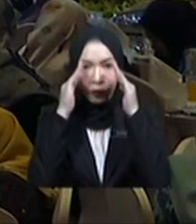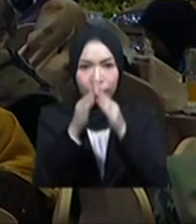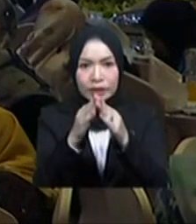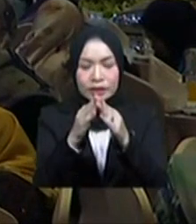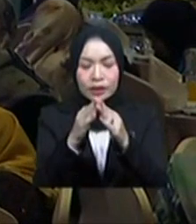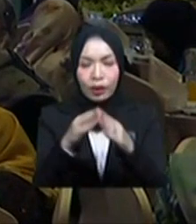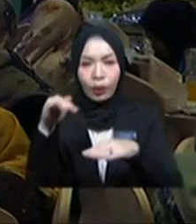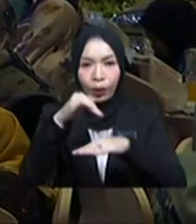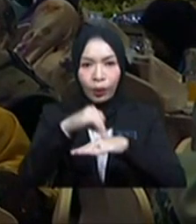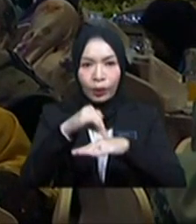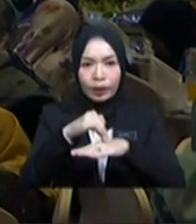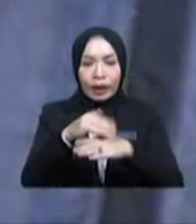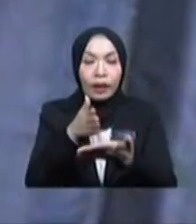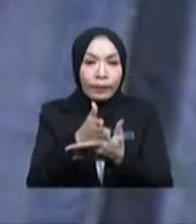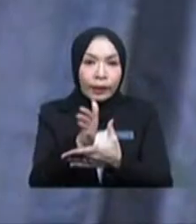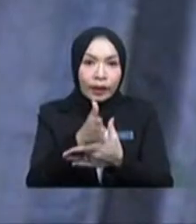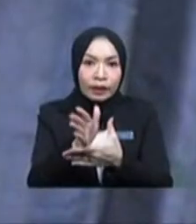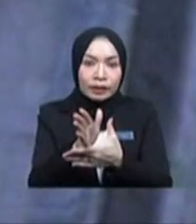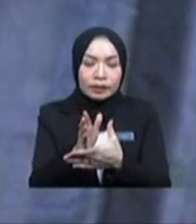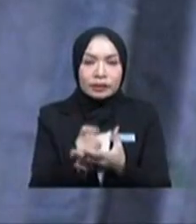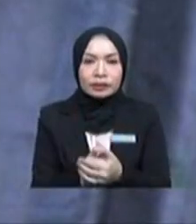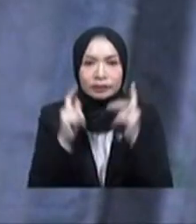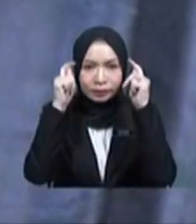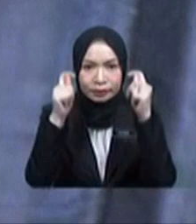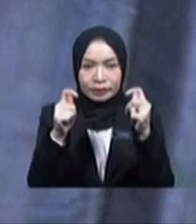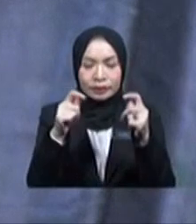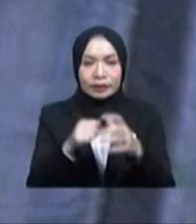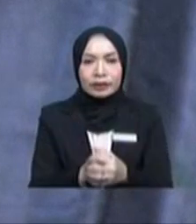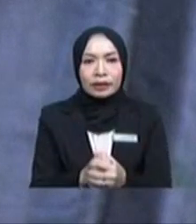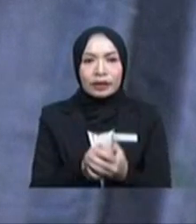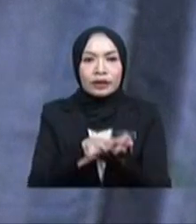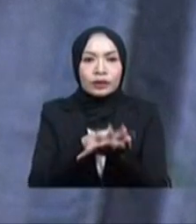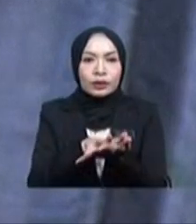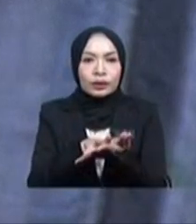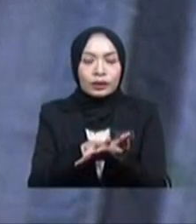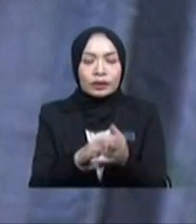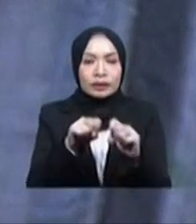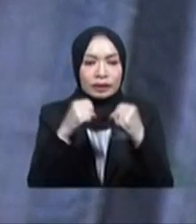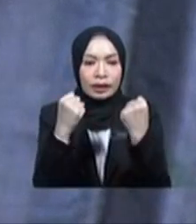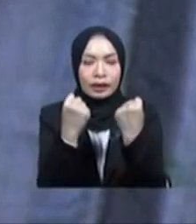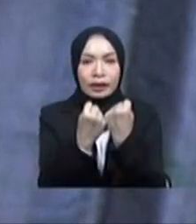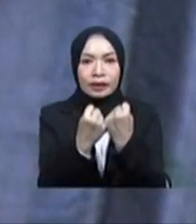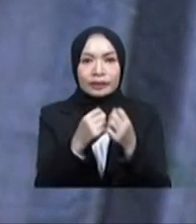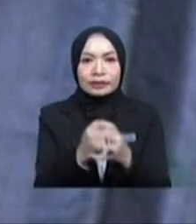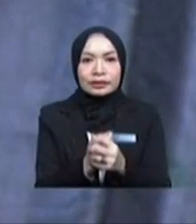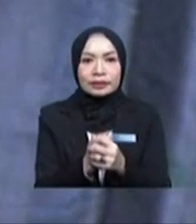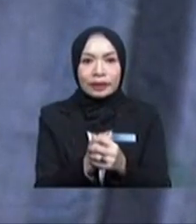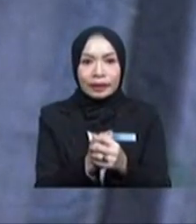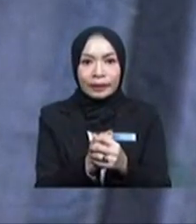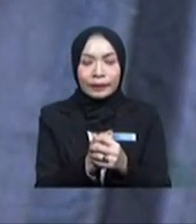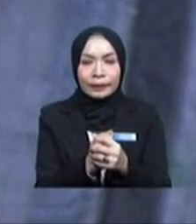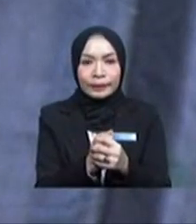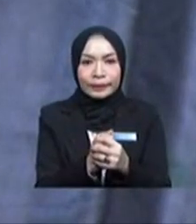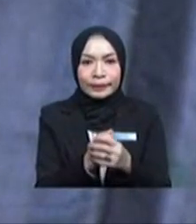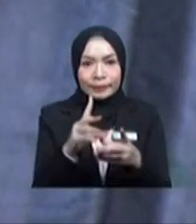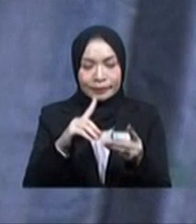continuously equipping teachers with new skill sets and enhancing teacher training by including digital